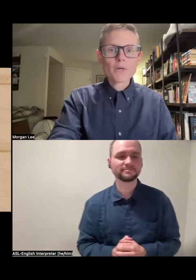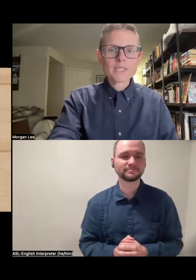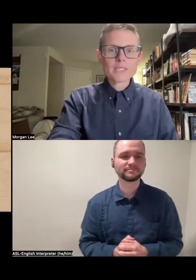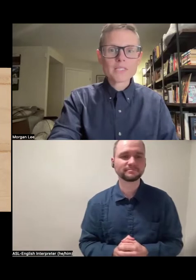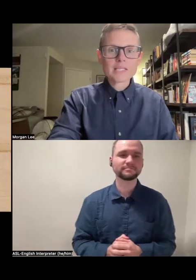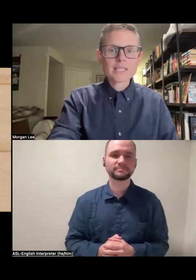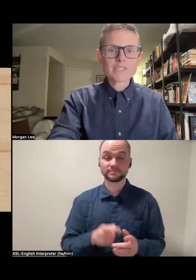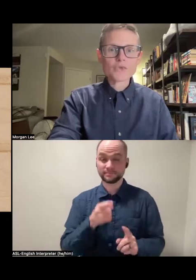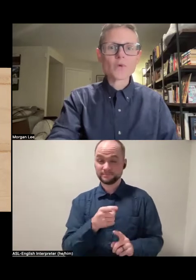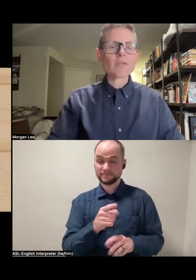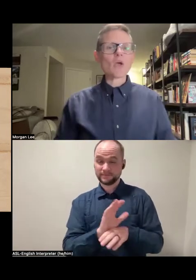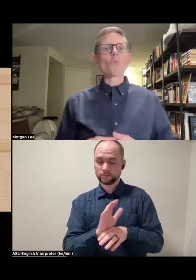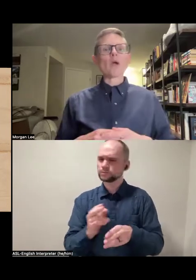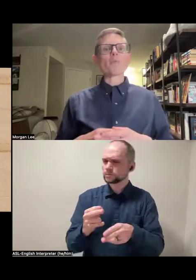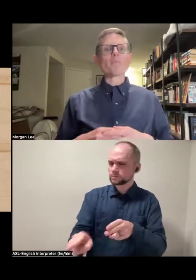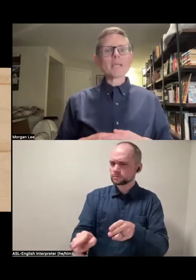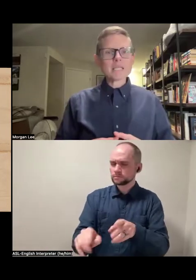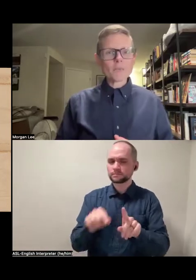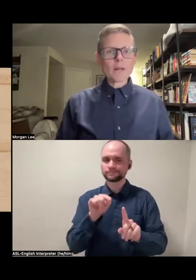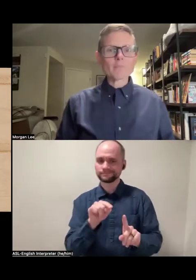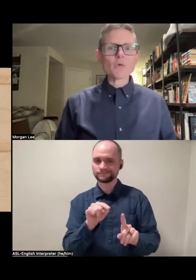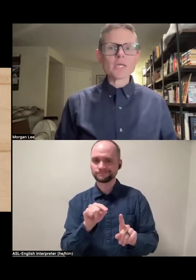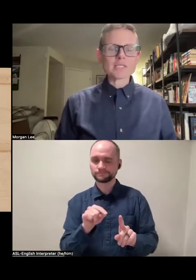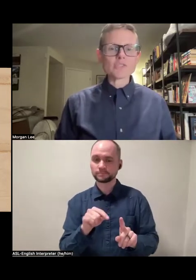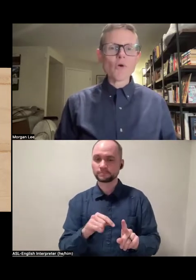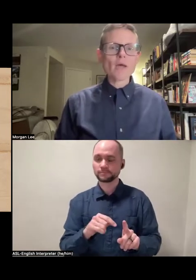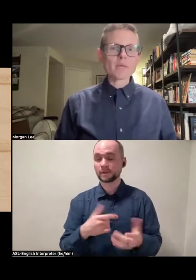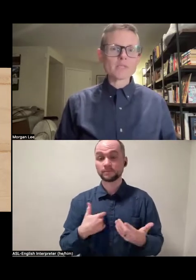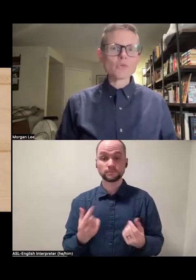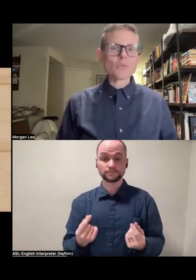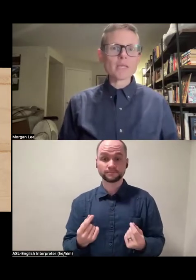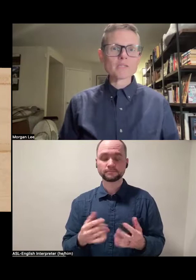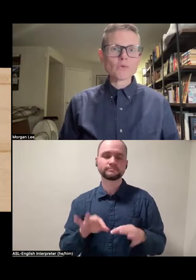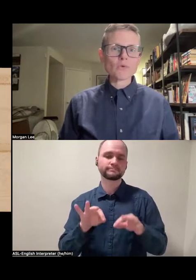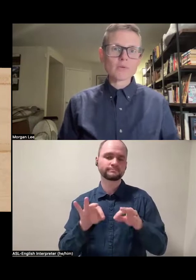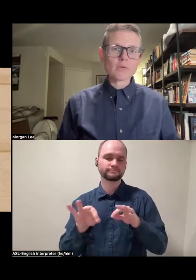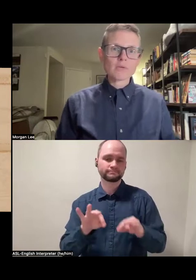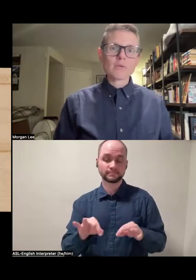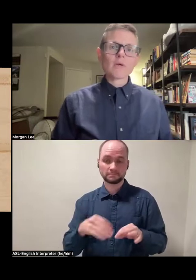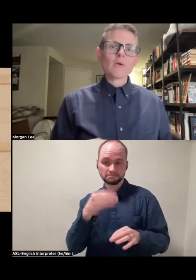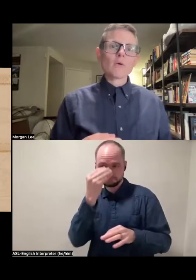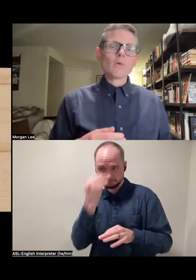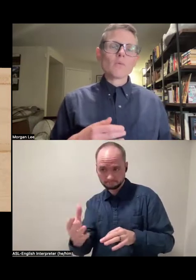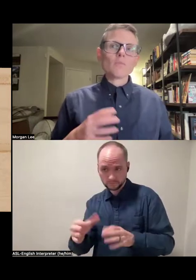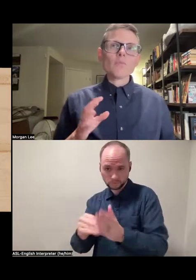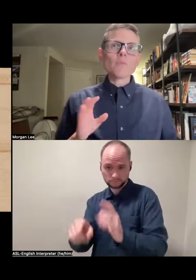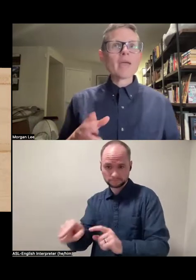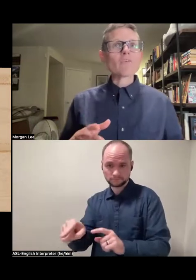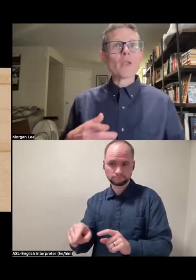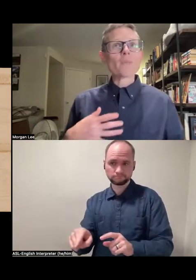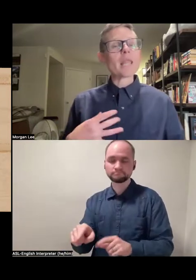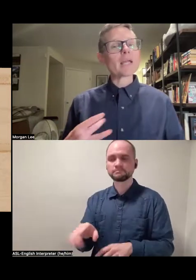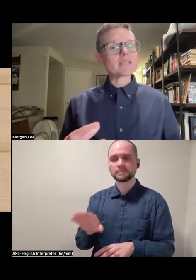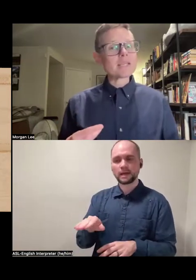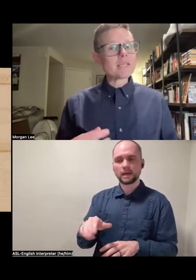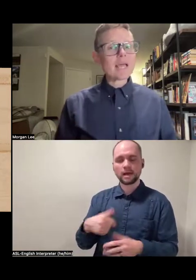now we're going to see this short video where basically what I'm doing is describing to my student the behavior